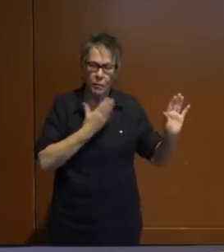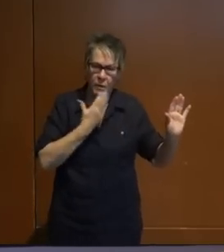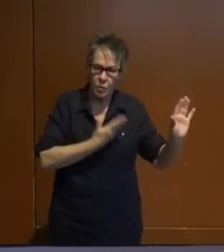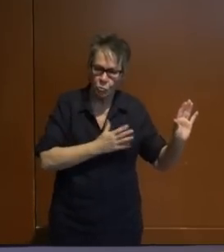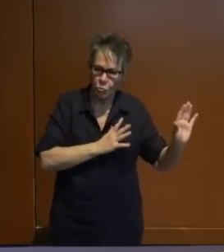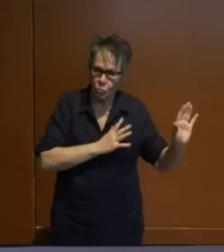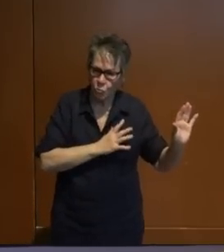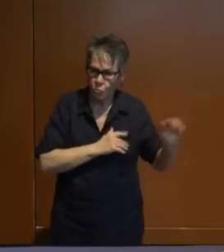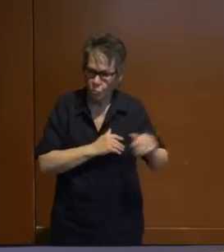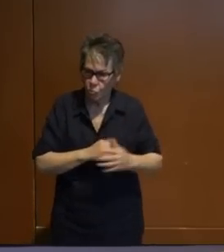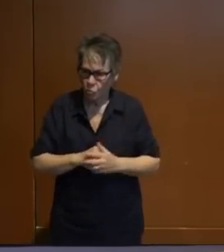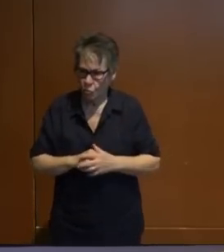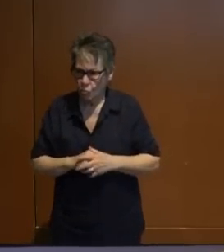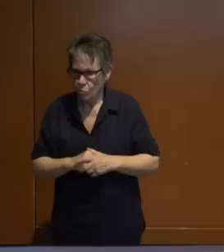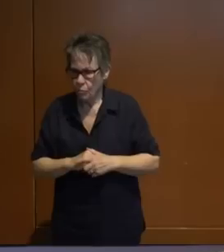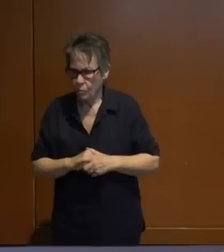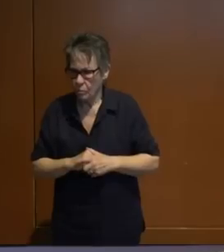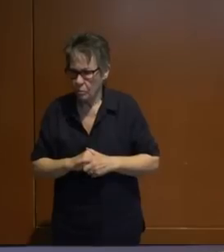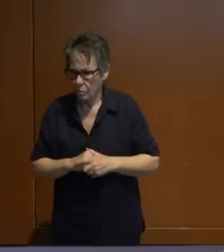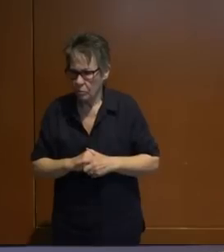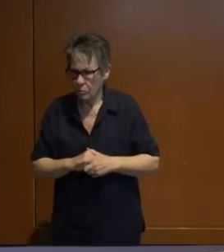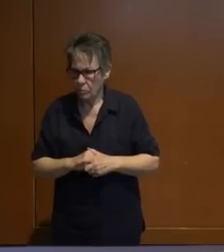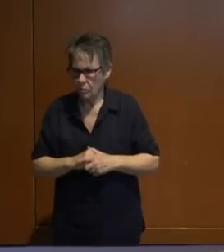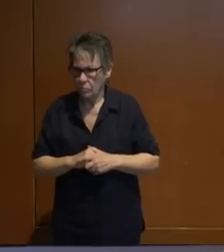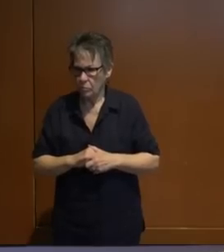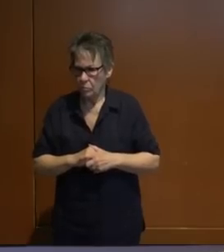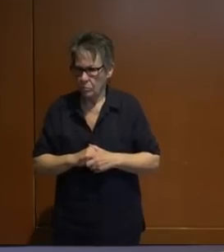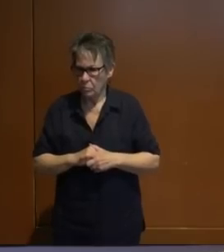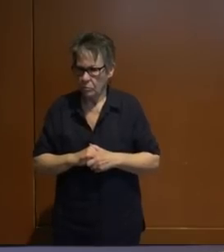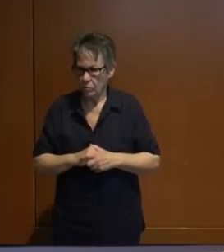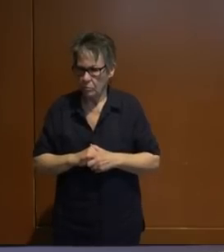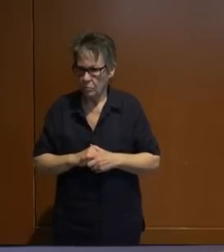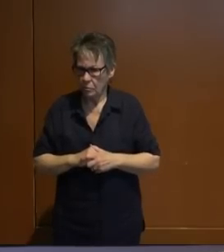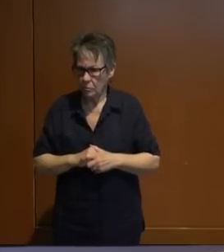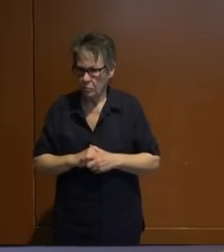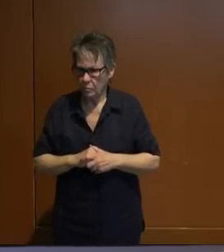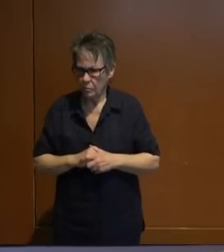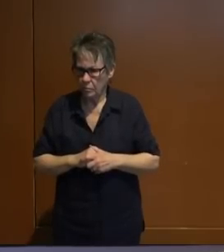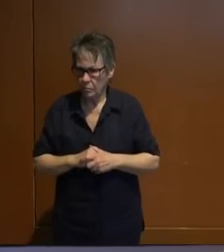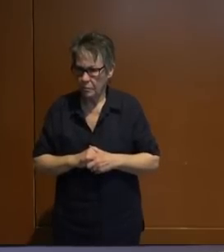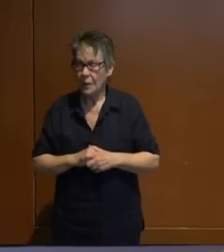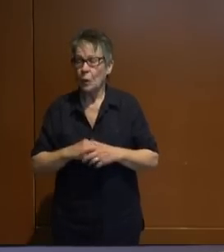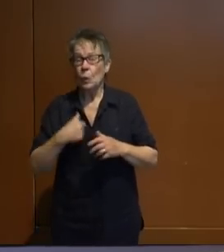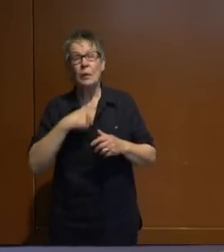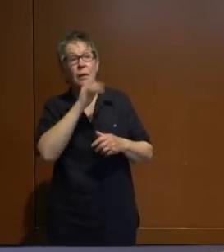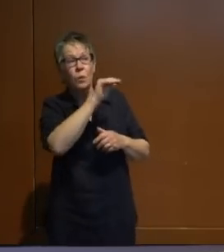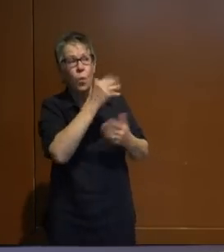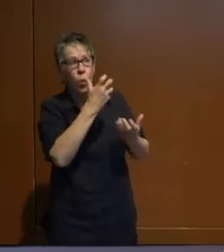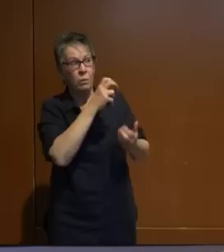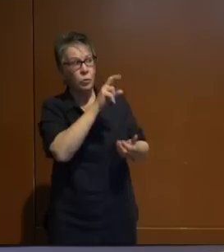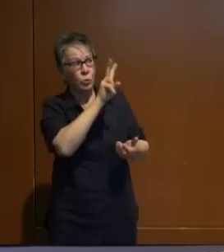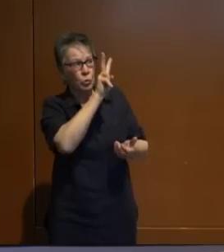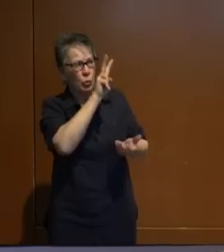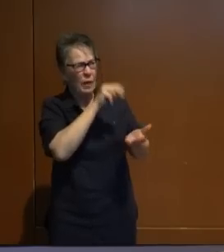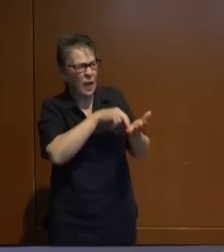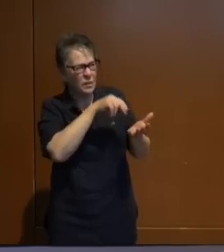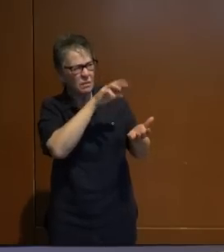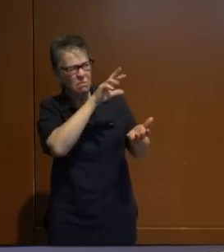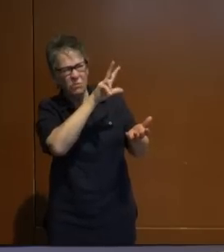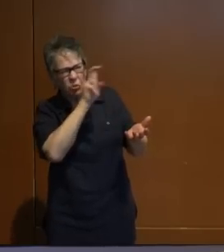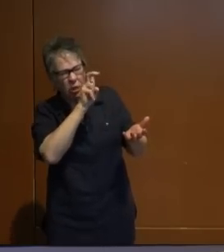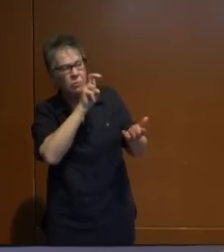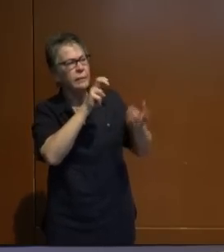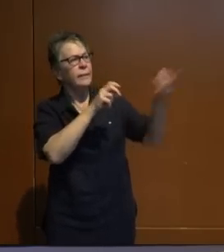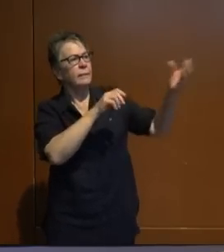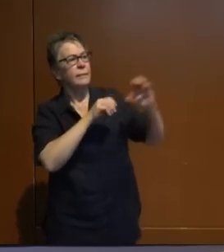desperately. We'll take it. I think our total ask, Pat or Judy, was 2,300 out of the strategic stockpile. I think it was 20. So we would have